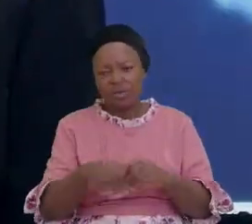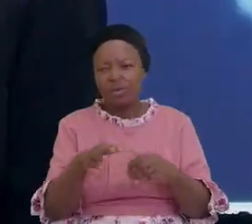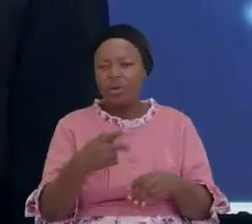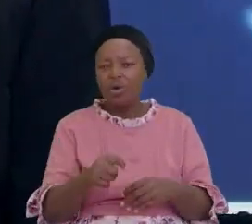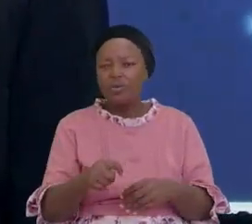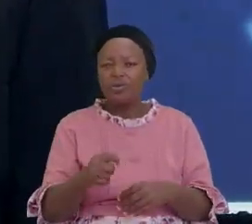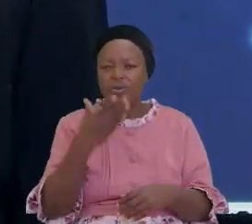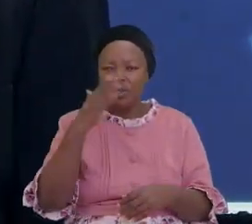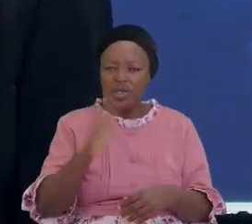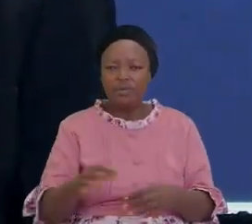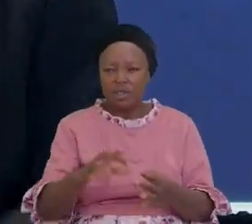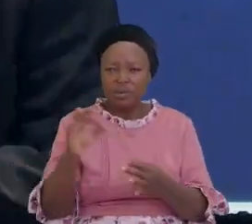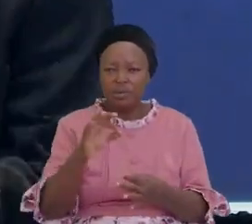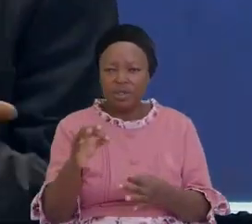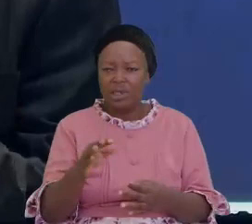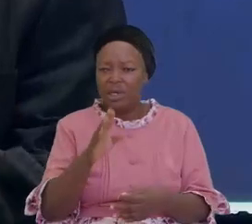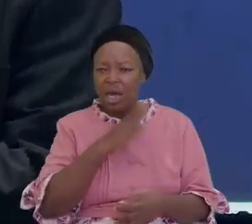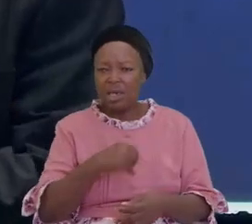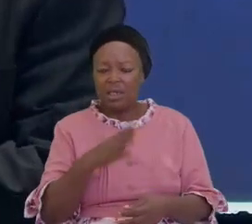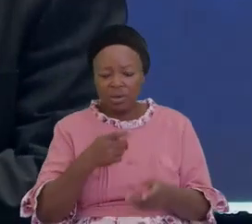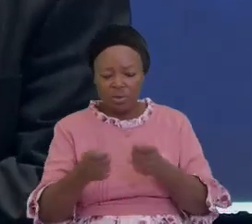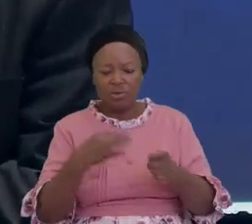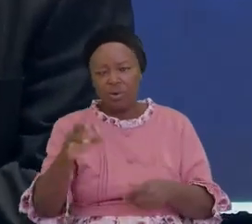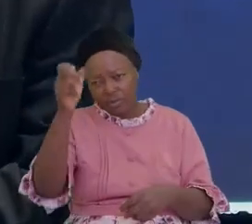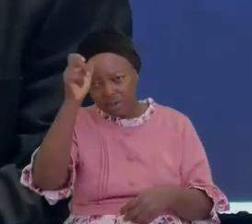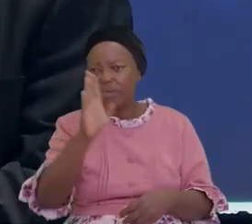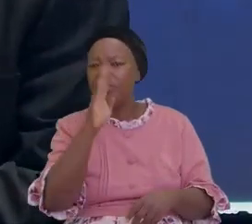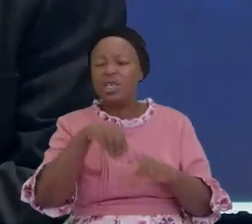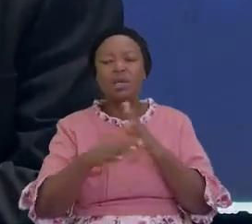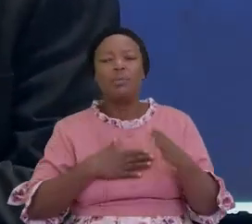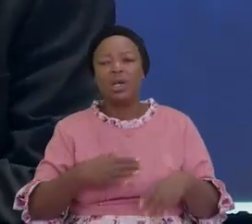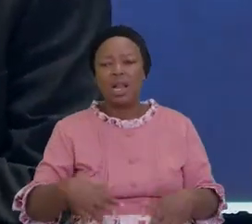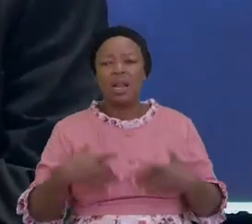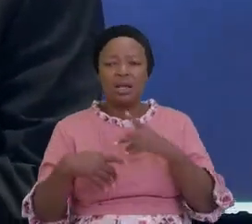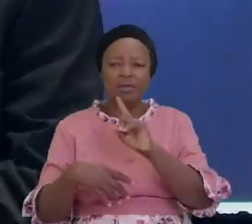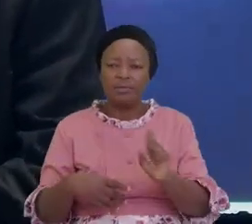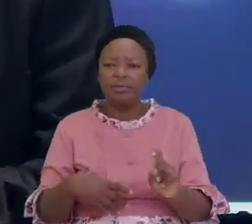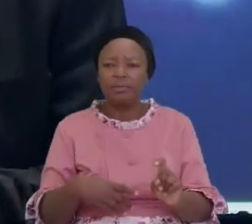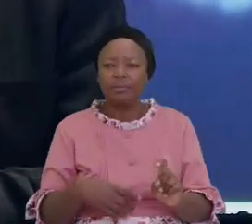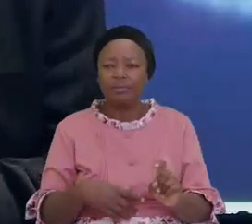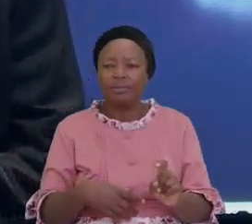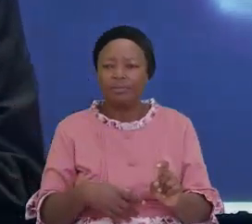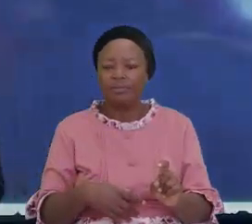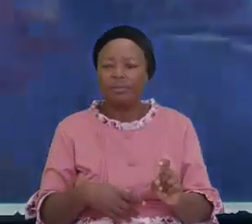influence of Satan, and the control of Satan be in my life?